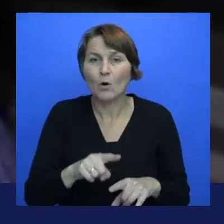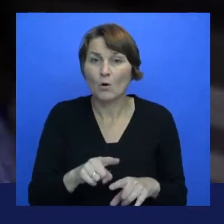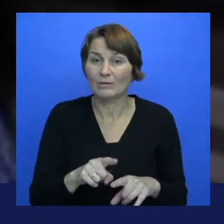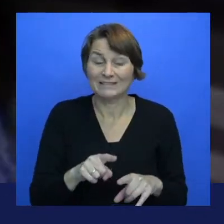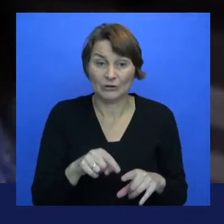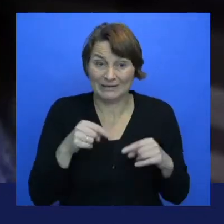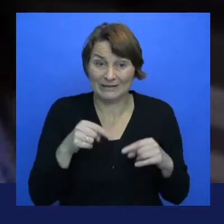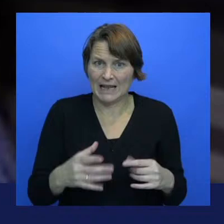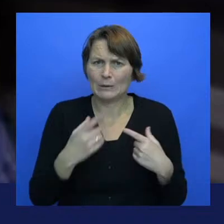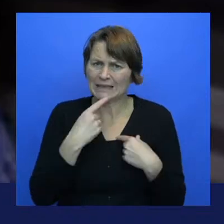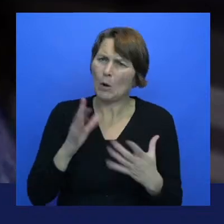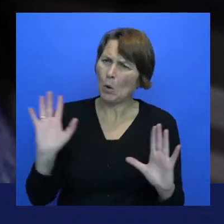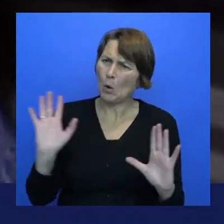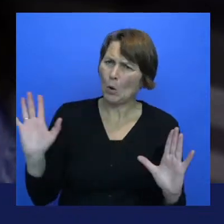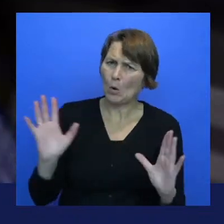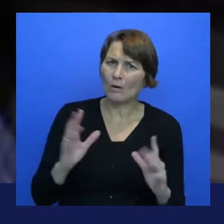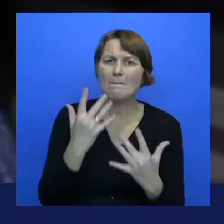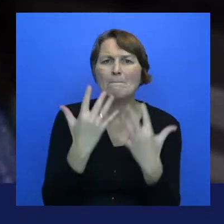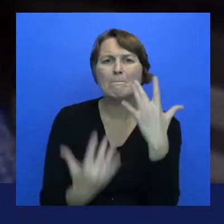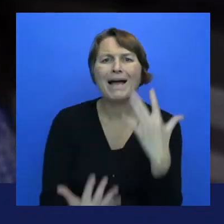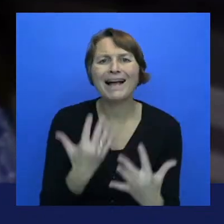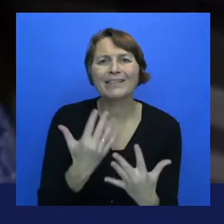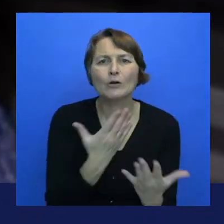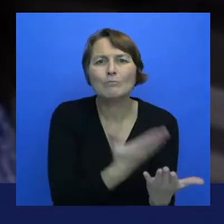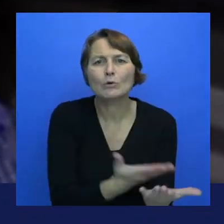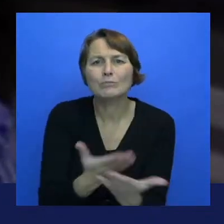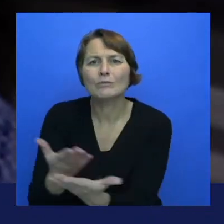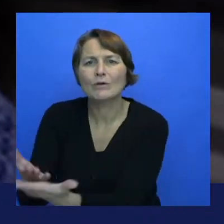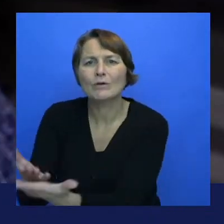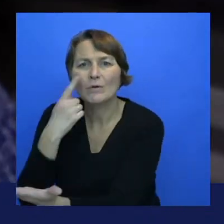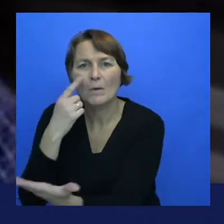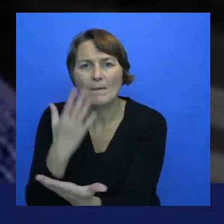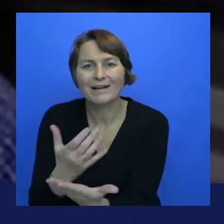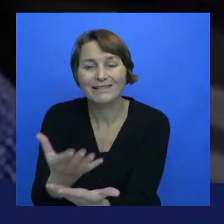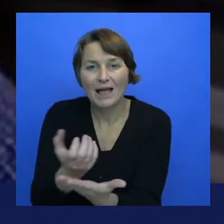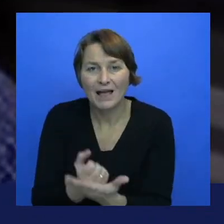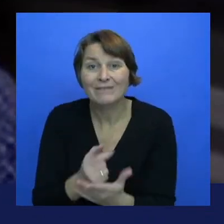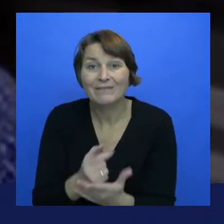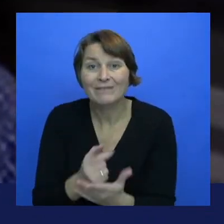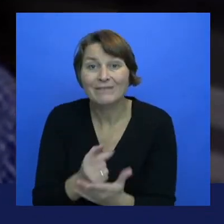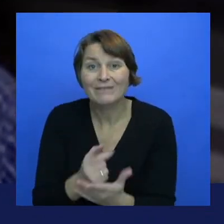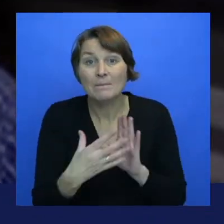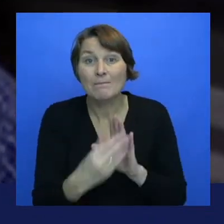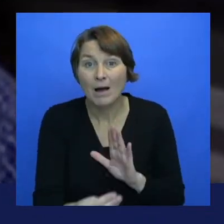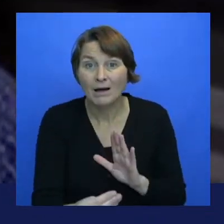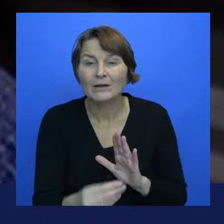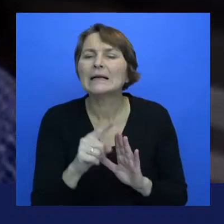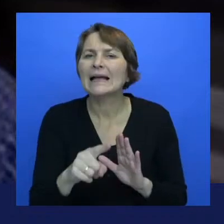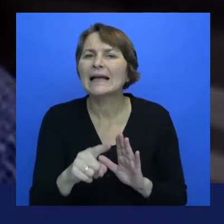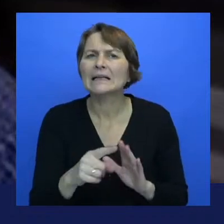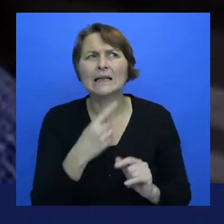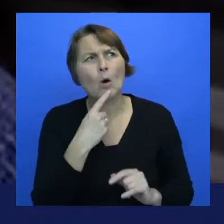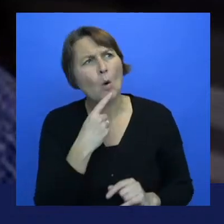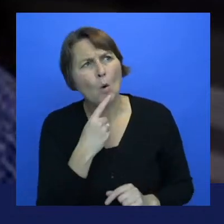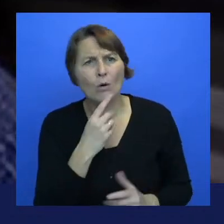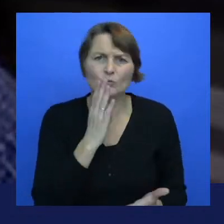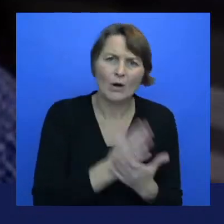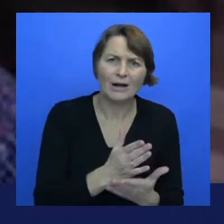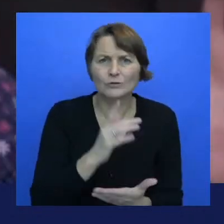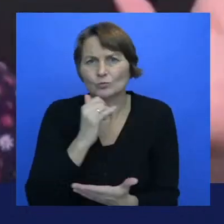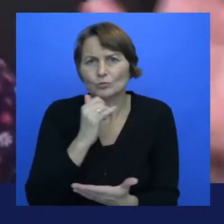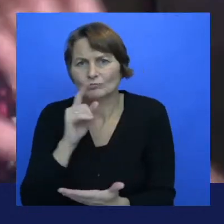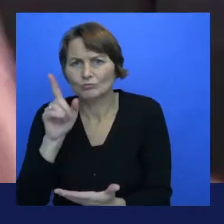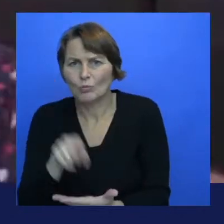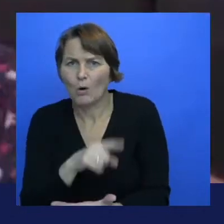these neural net models, it's deeply concerning for the validity of the process. And it's very squishy. Like, here's an